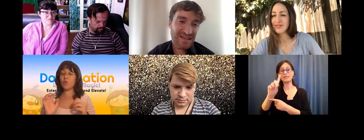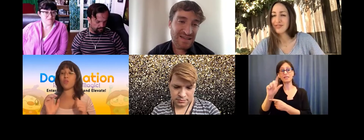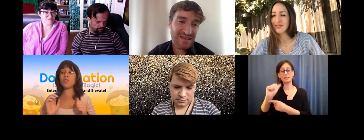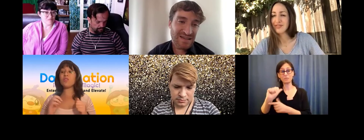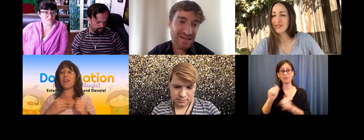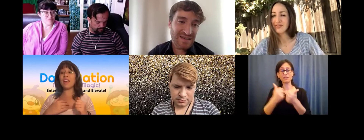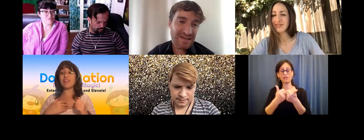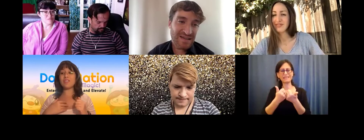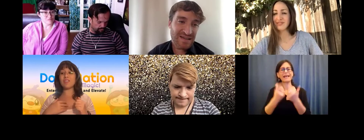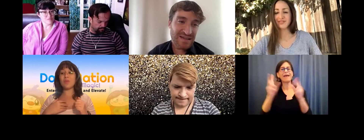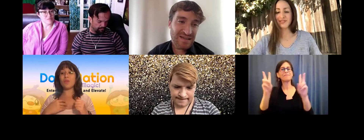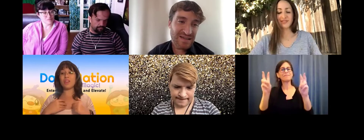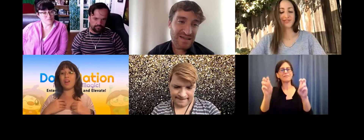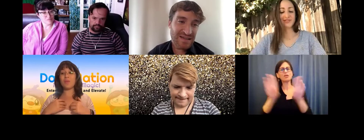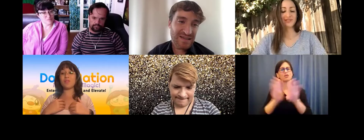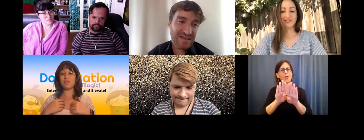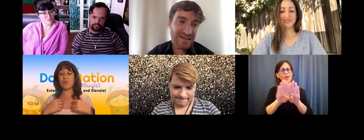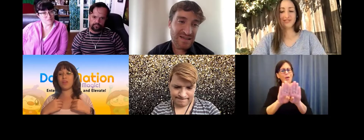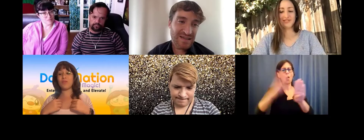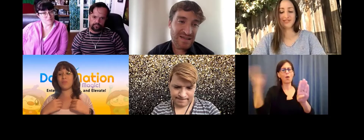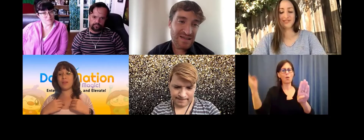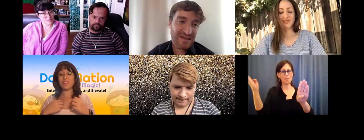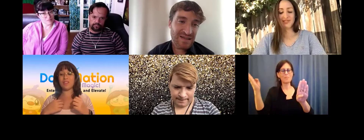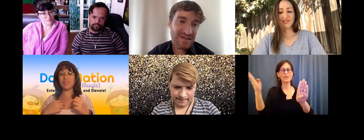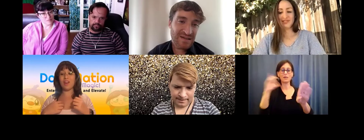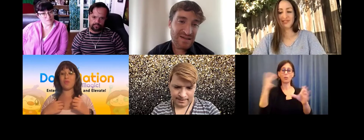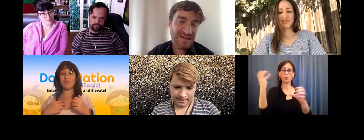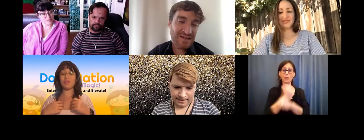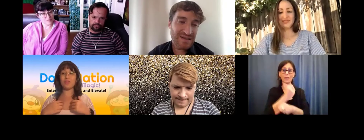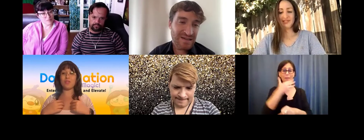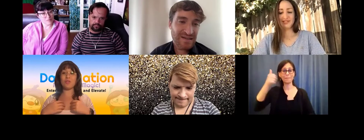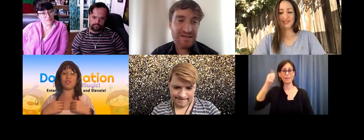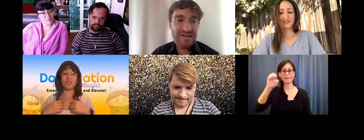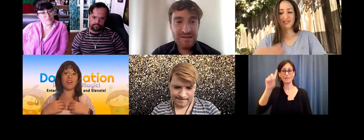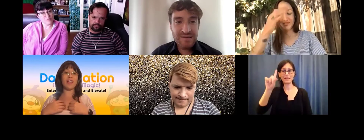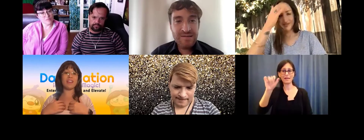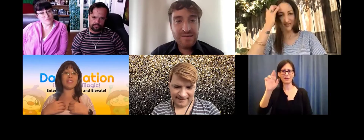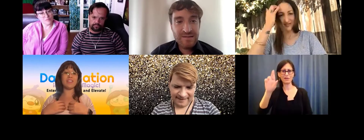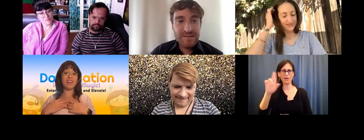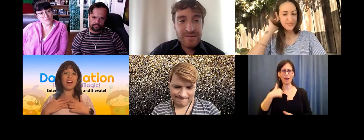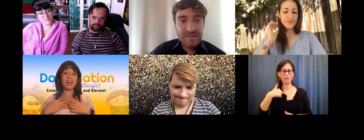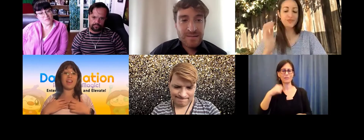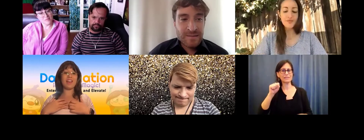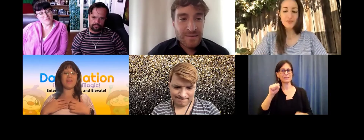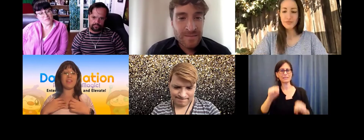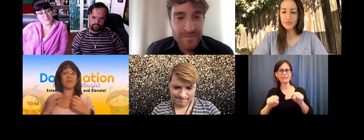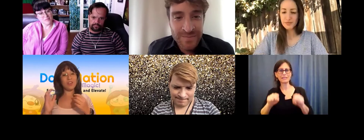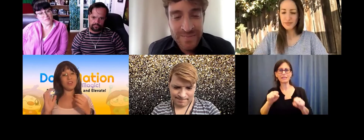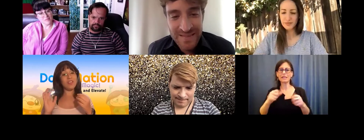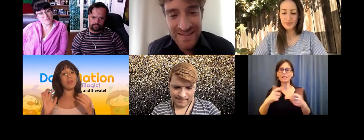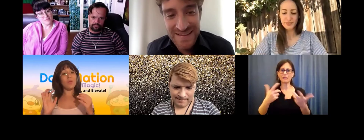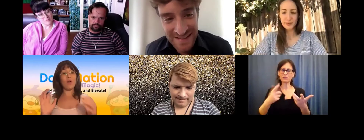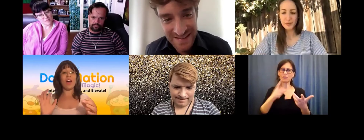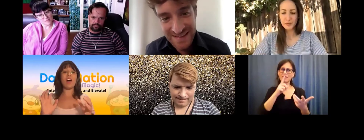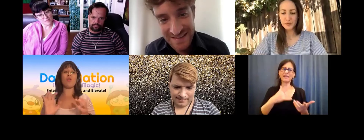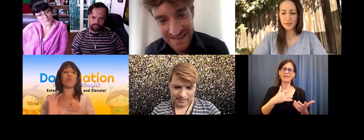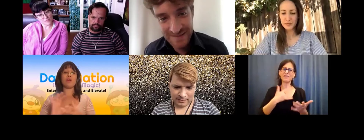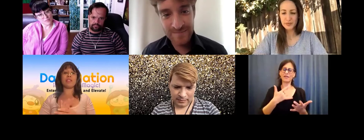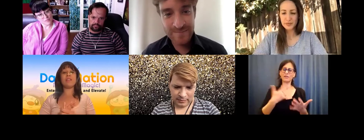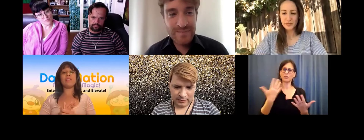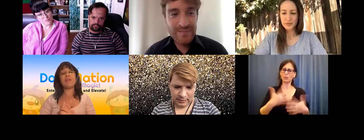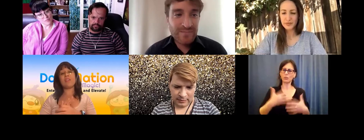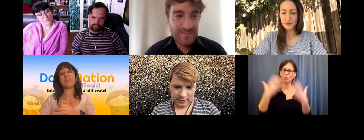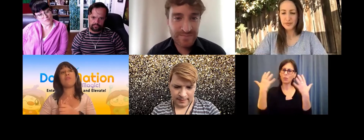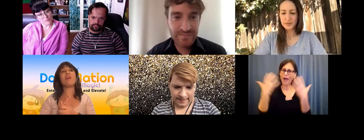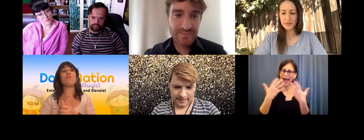has indeed opened the doors. And when it comes to winning for Best Editor, I wasn't so sure, and it feels